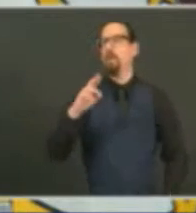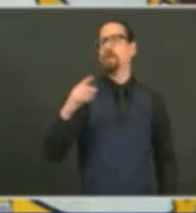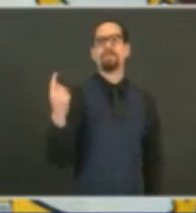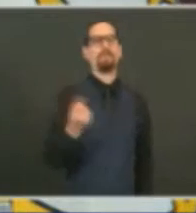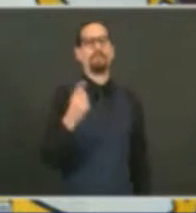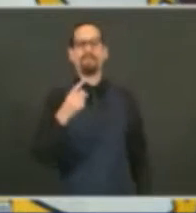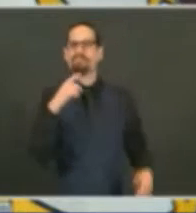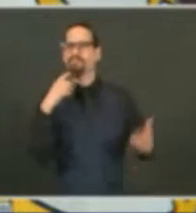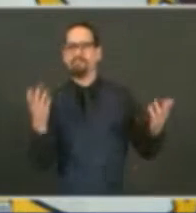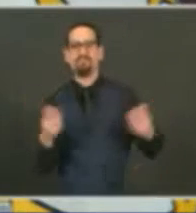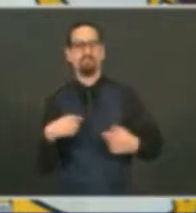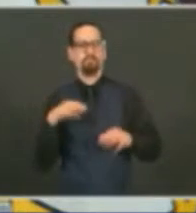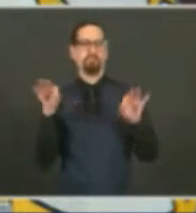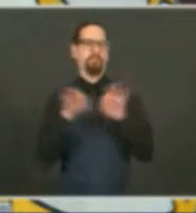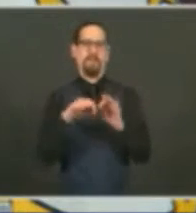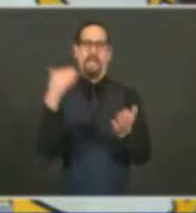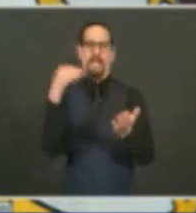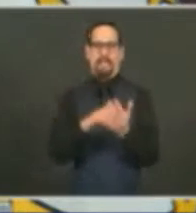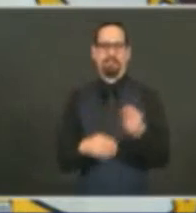riresponds.org,